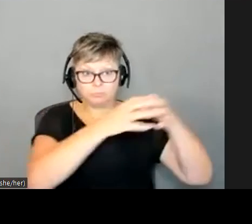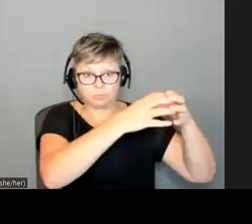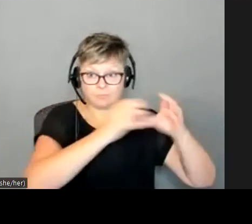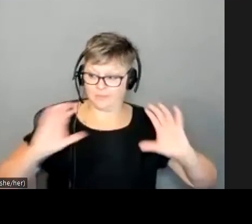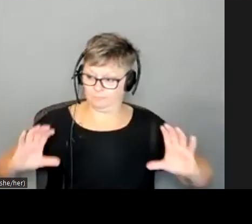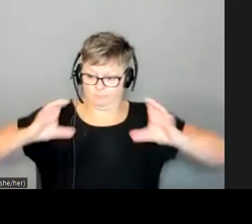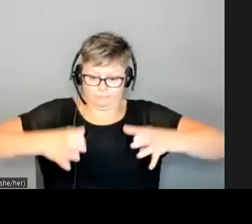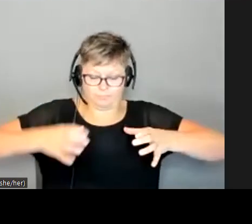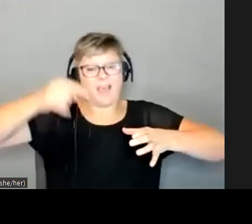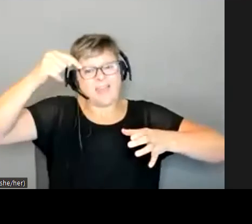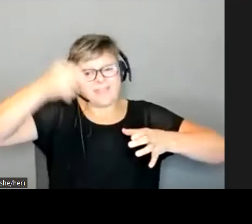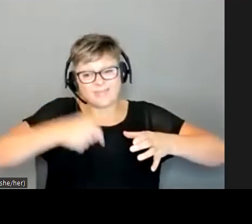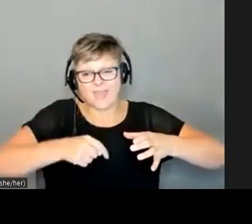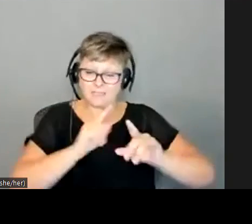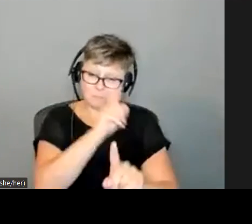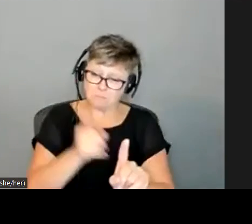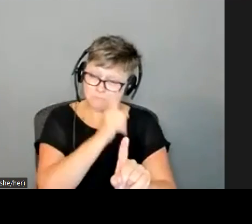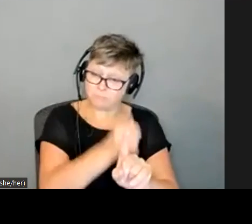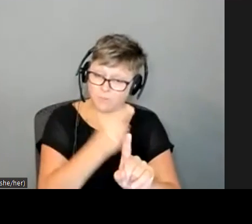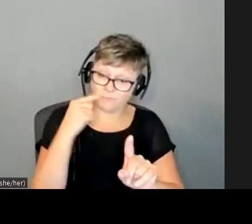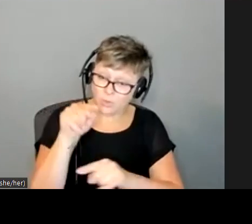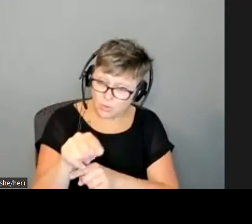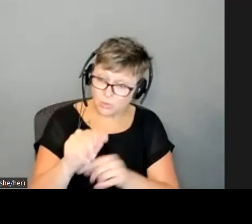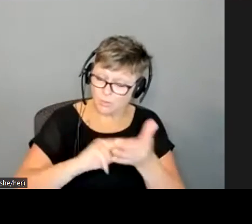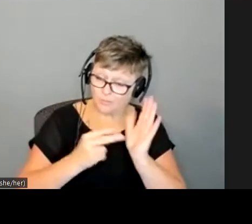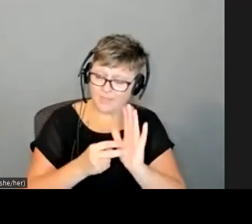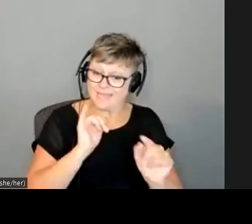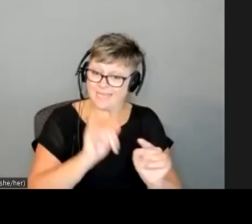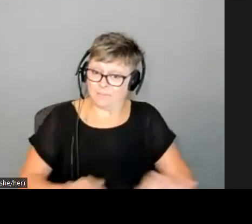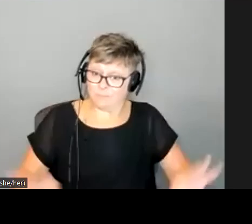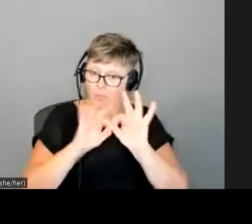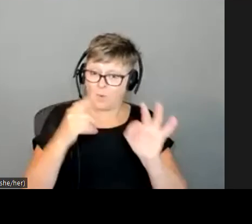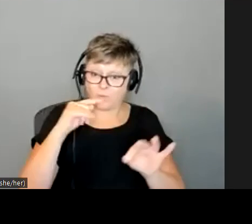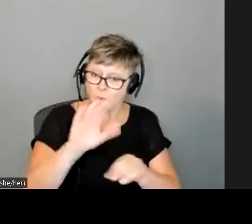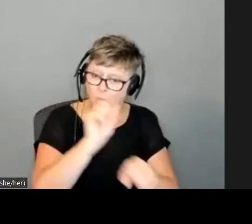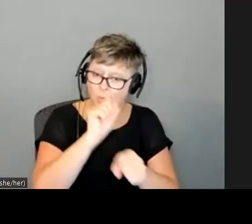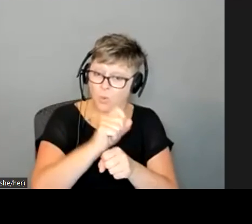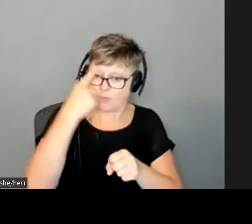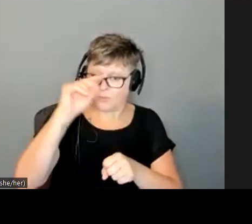And do you consider them an important part of the work for the well-being and safety of older adults?